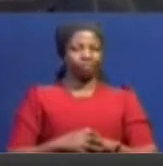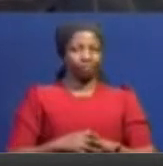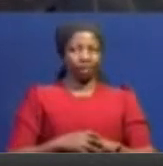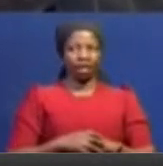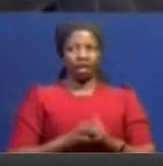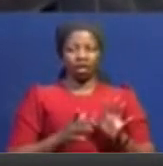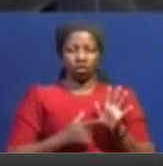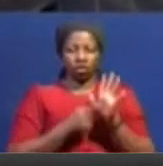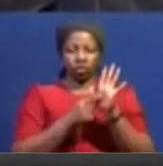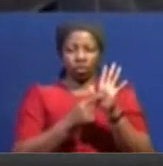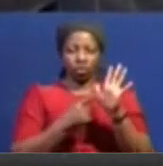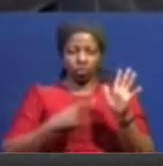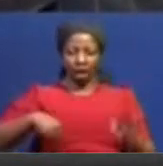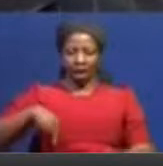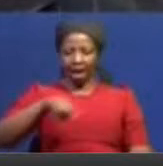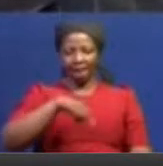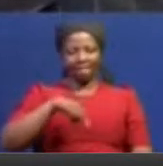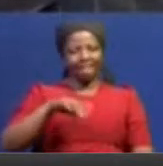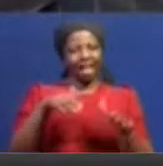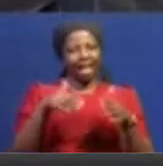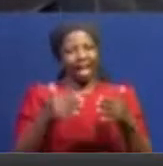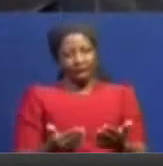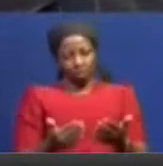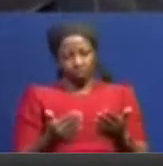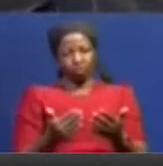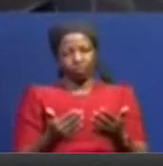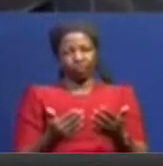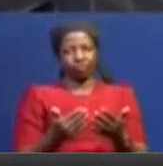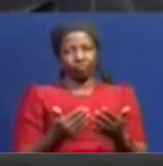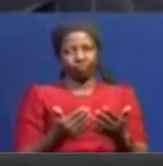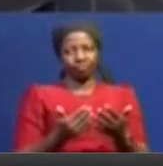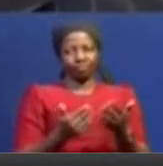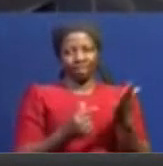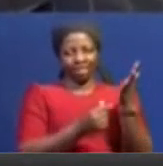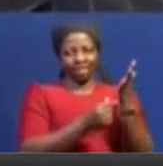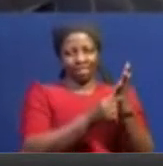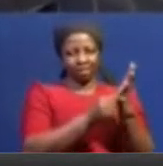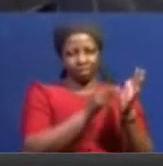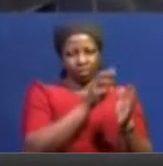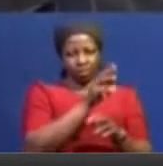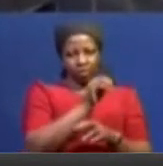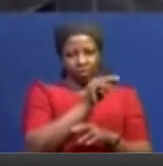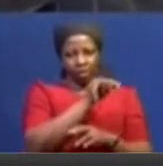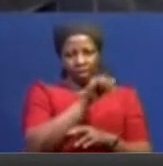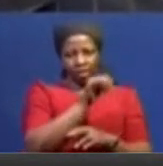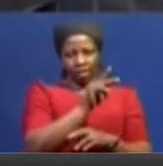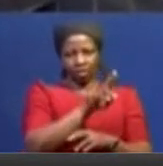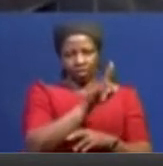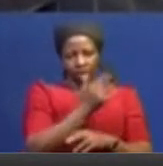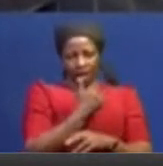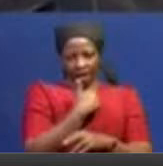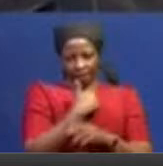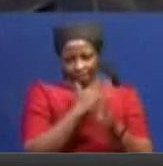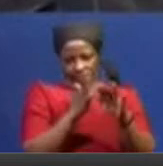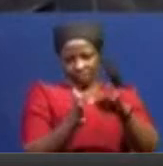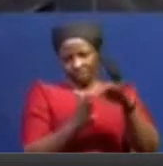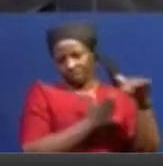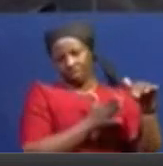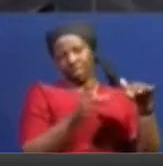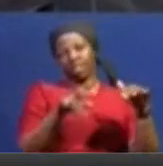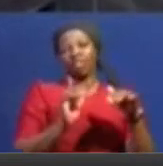us how, other than just having the name Wanjiku, she would be